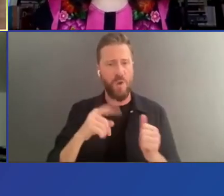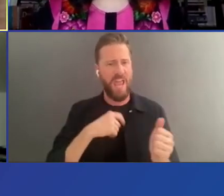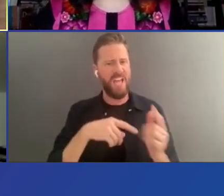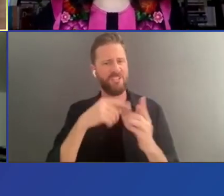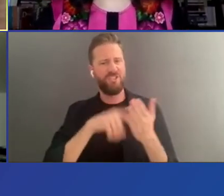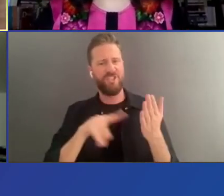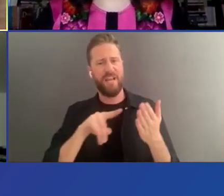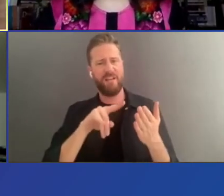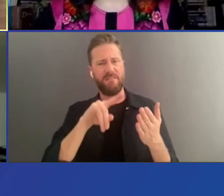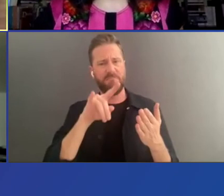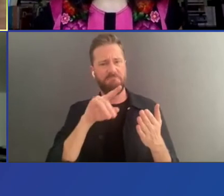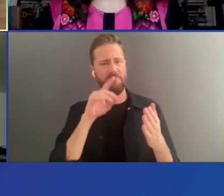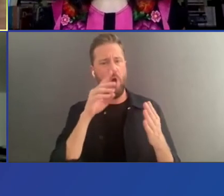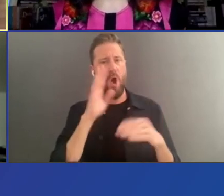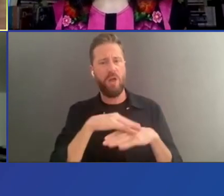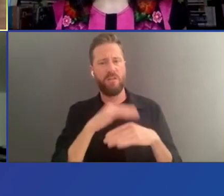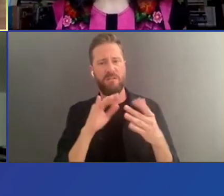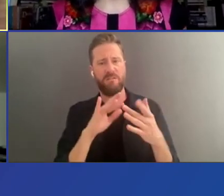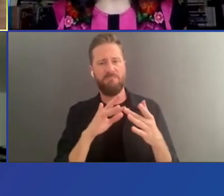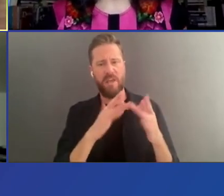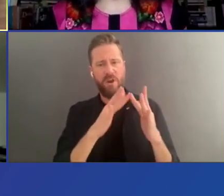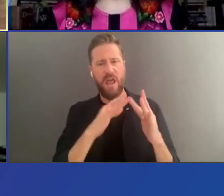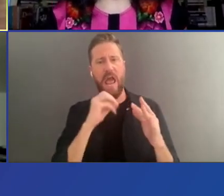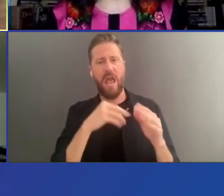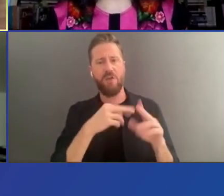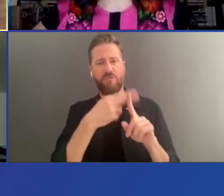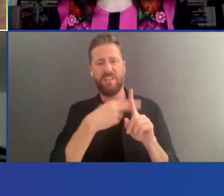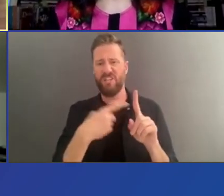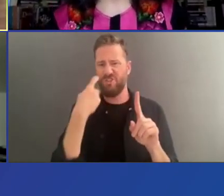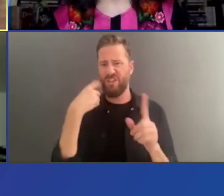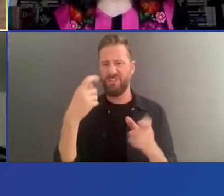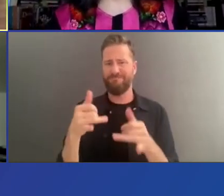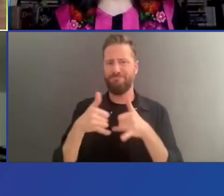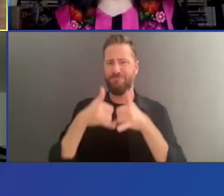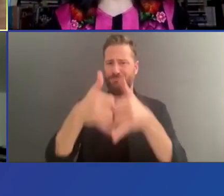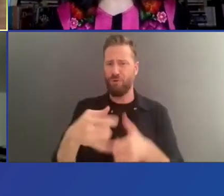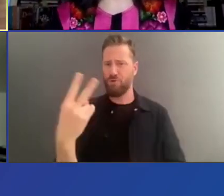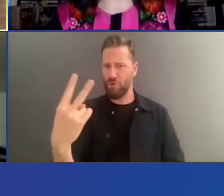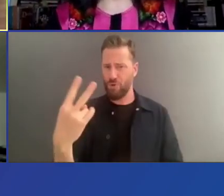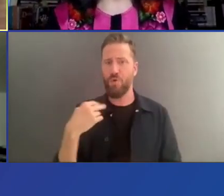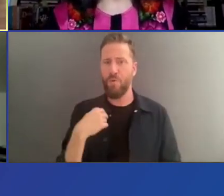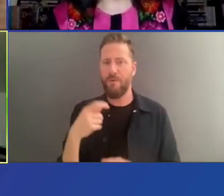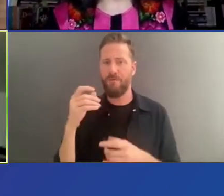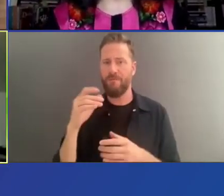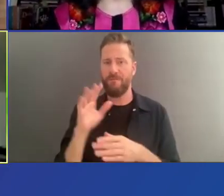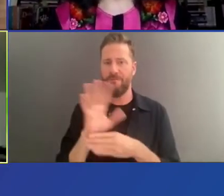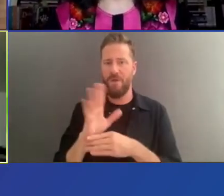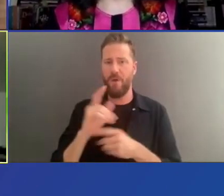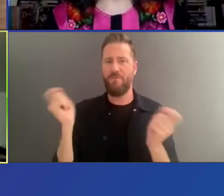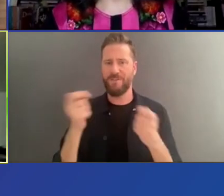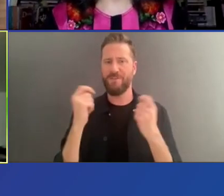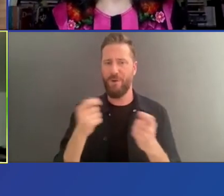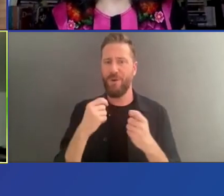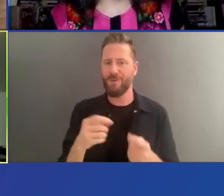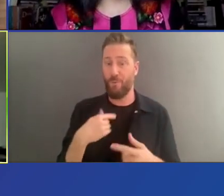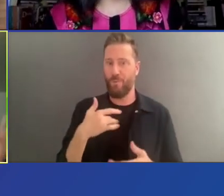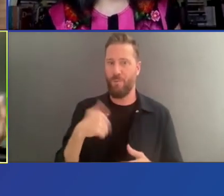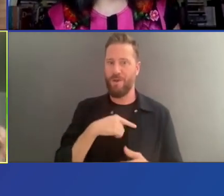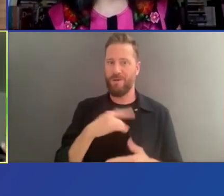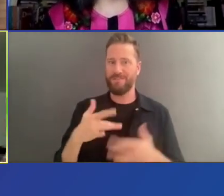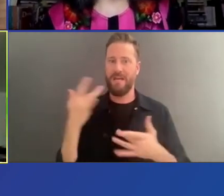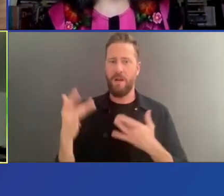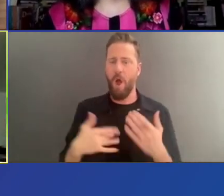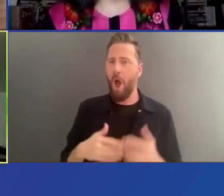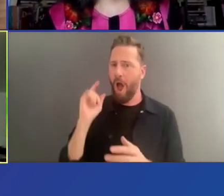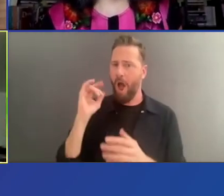point in time that you'd like. It just won 2 film festival awards, so we're very excited. Oh, congratulations. Thank you. Thank